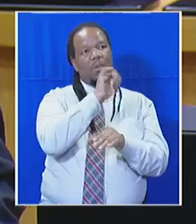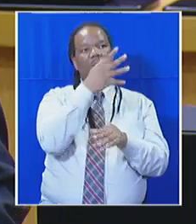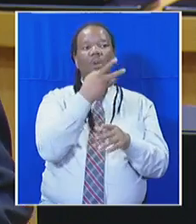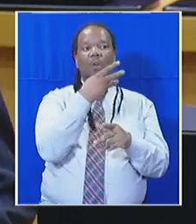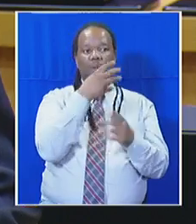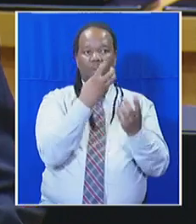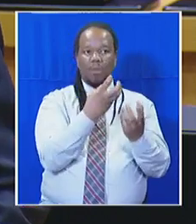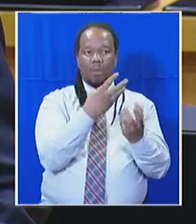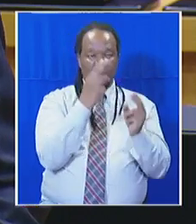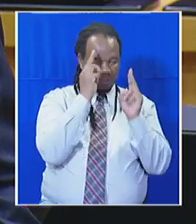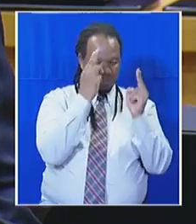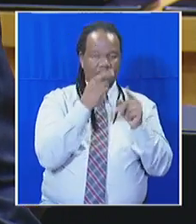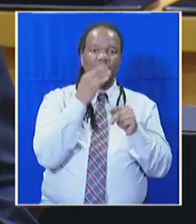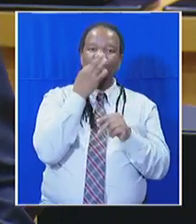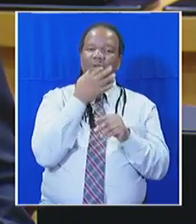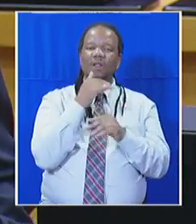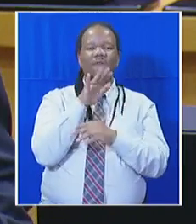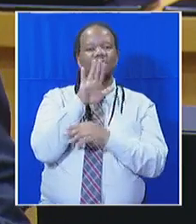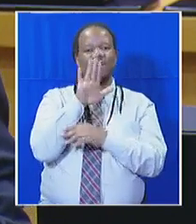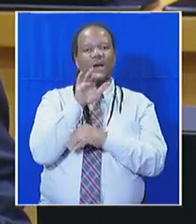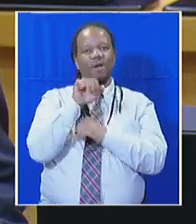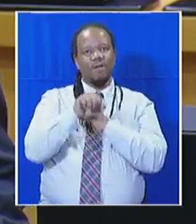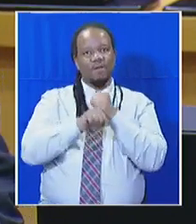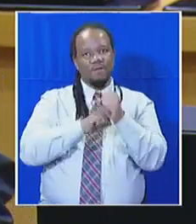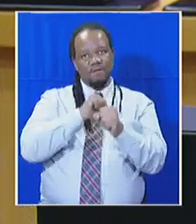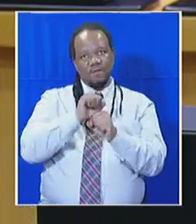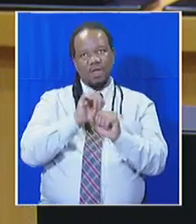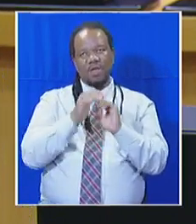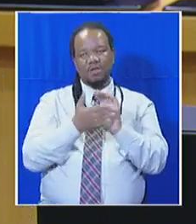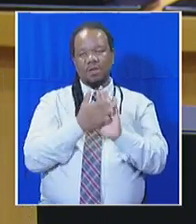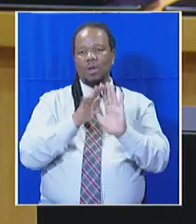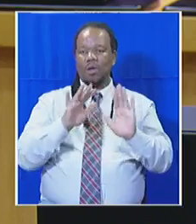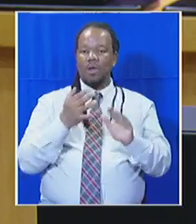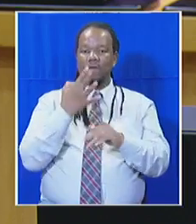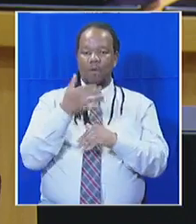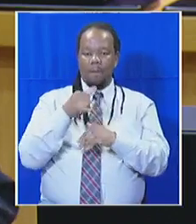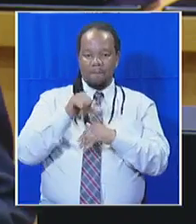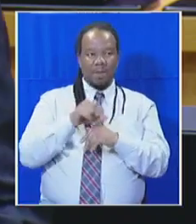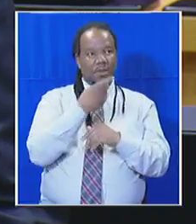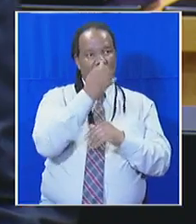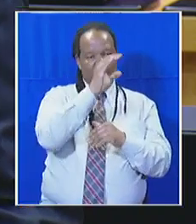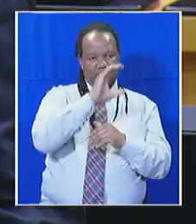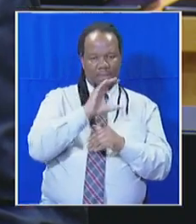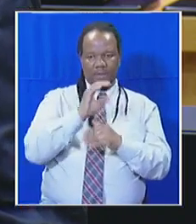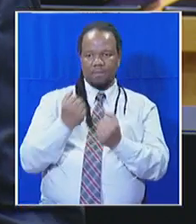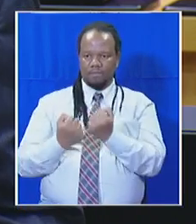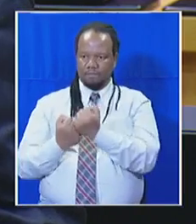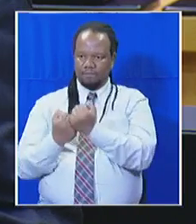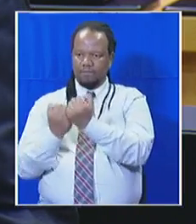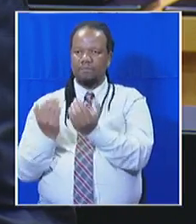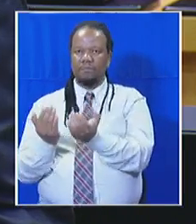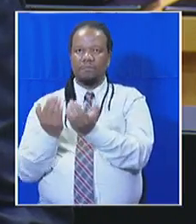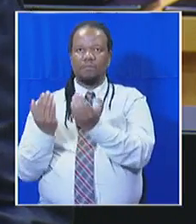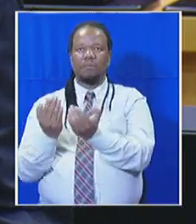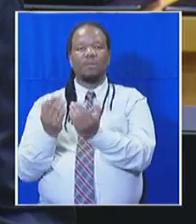5-year process. We will use that money to cushion them for the next 4 months. But in the outer years, we will make